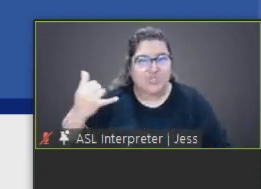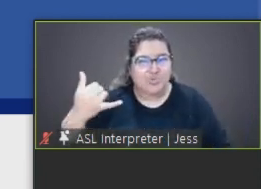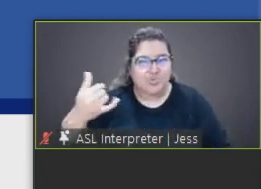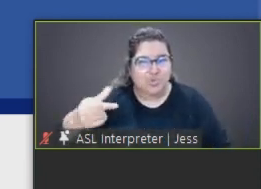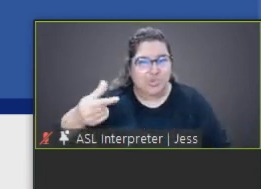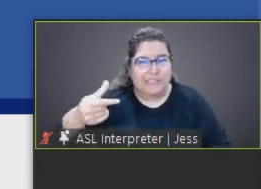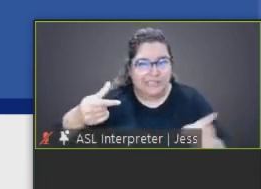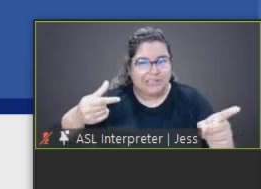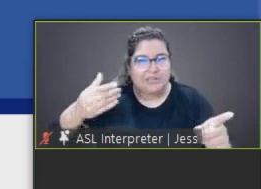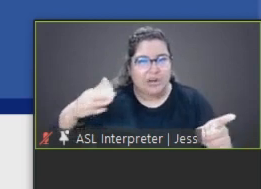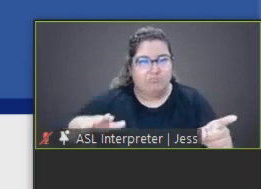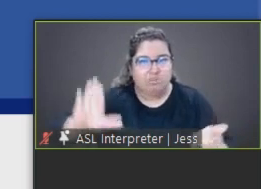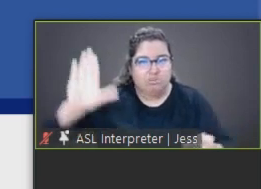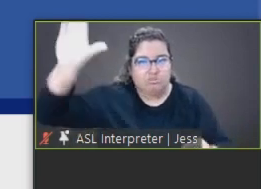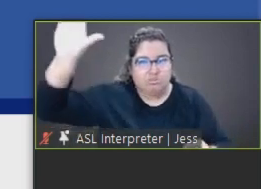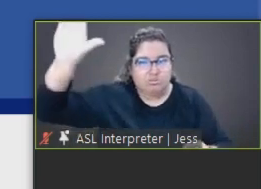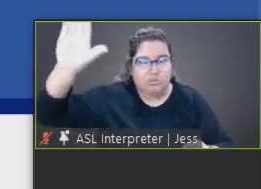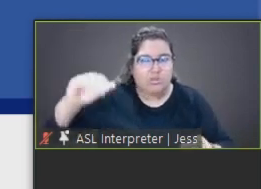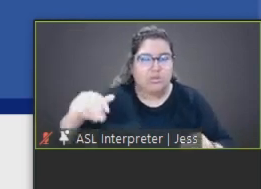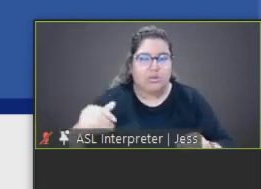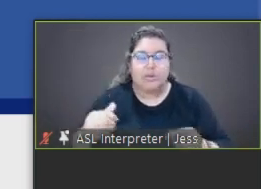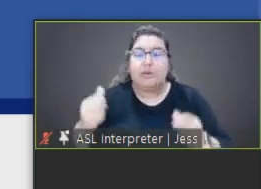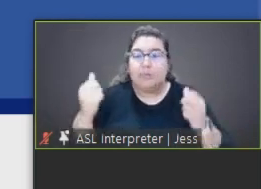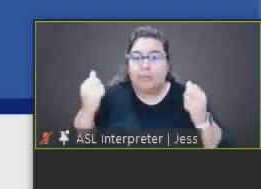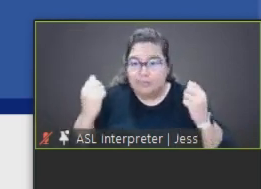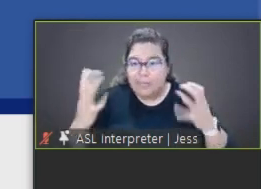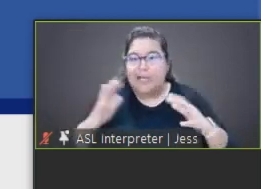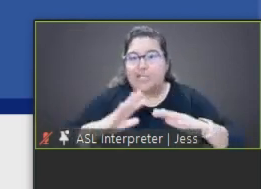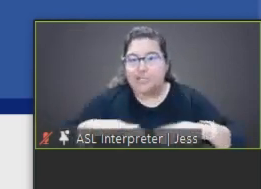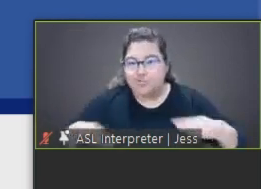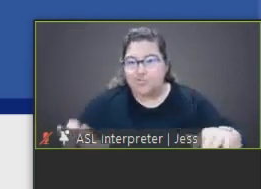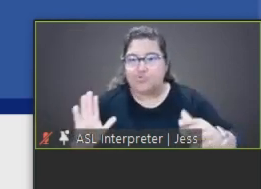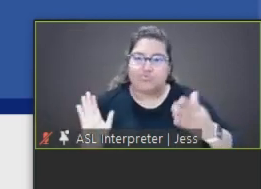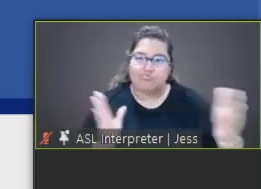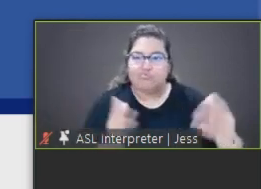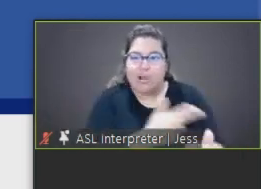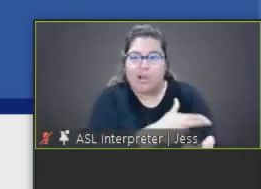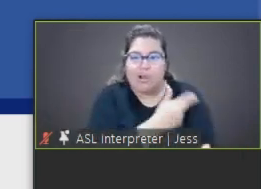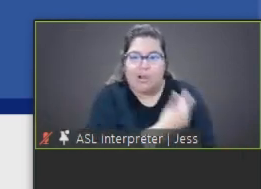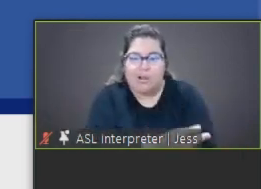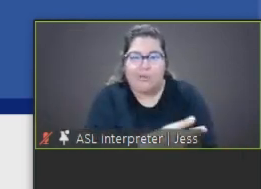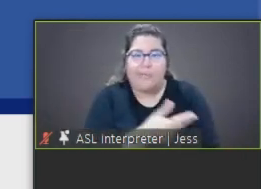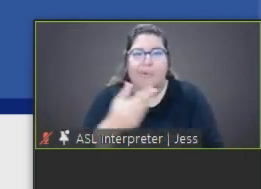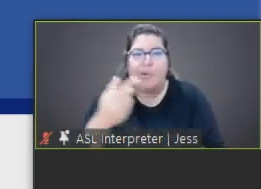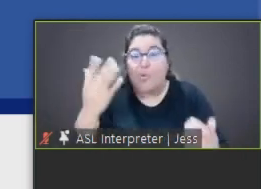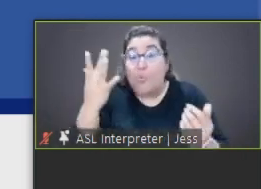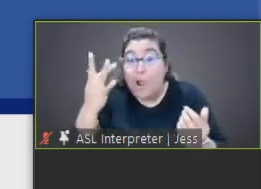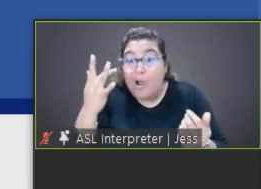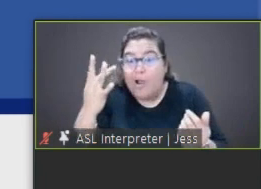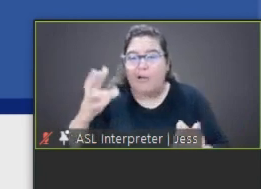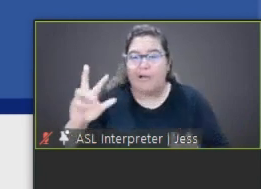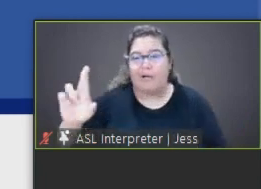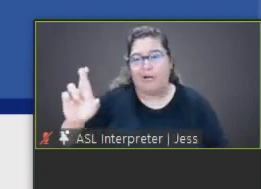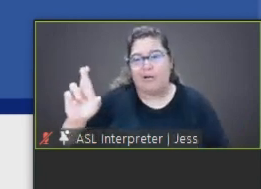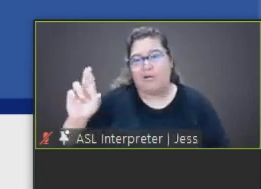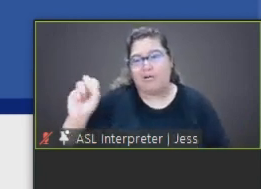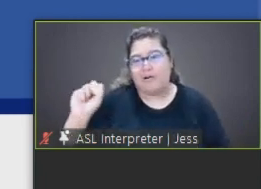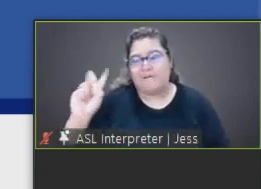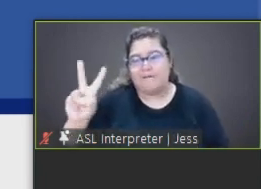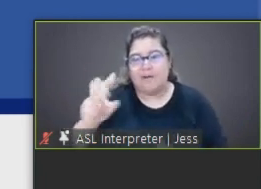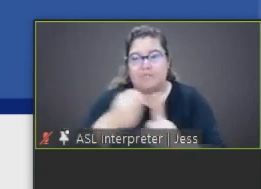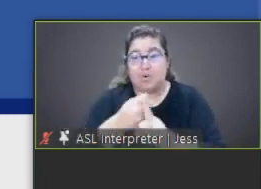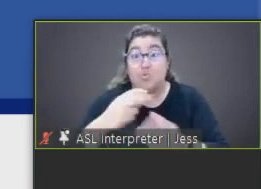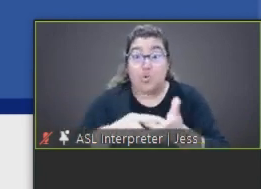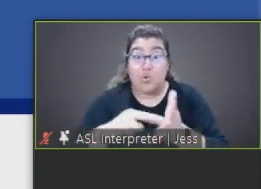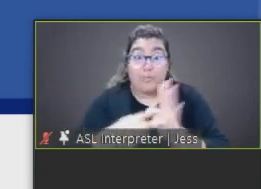virus that is resulting in the most hospitalizations among our pediatric population and putting strain on our pediatric healthcare system across the state and